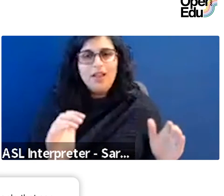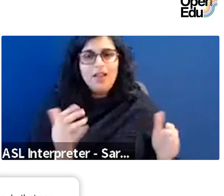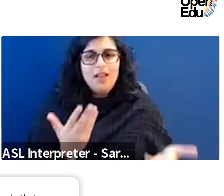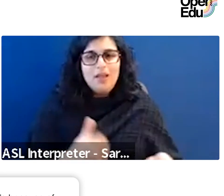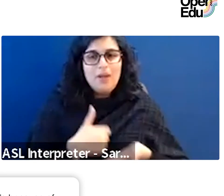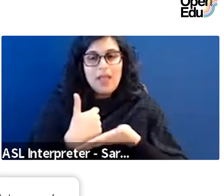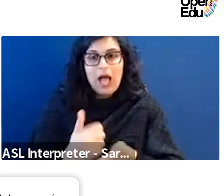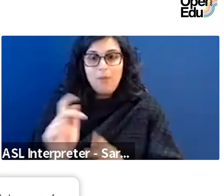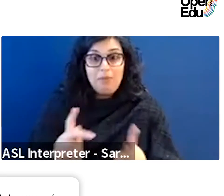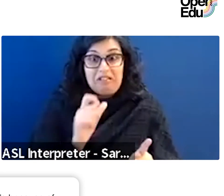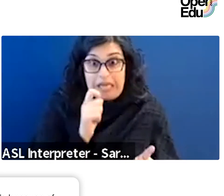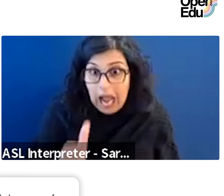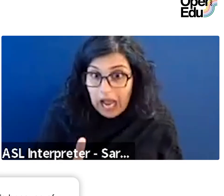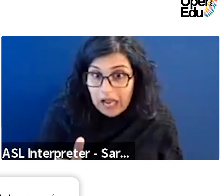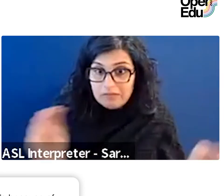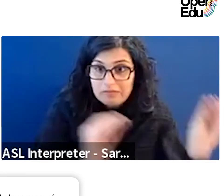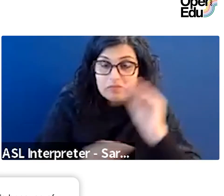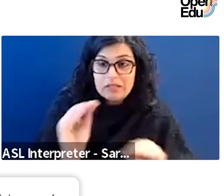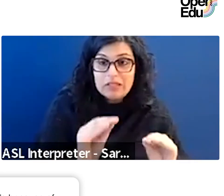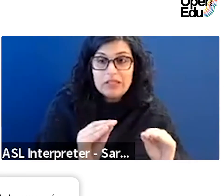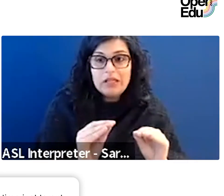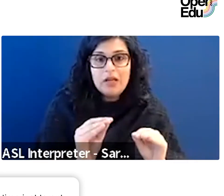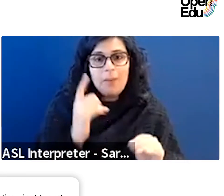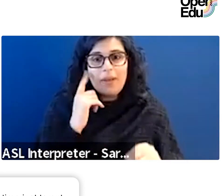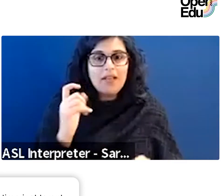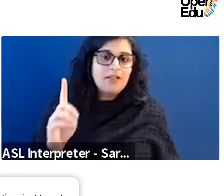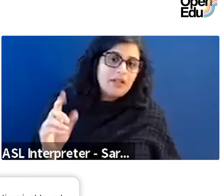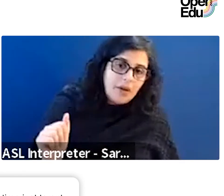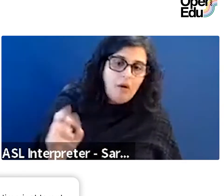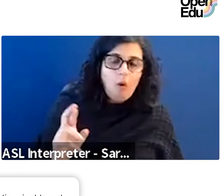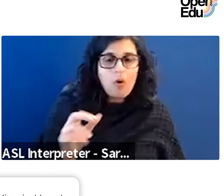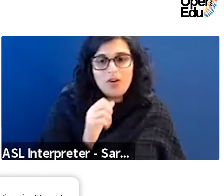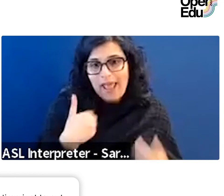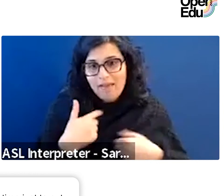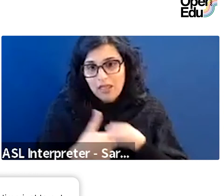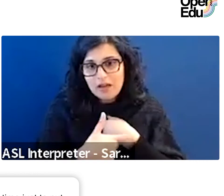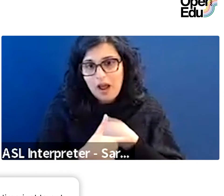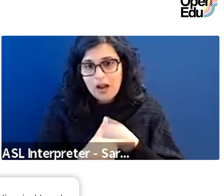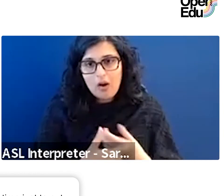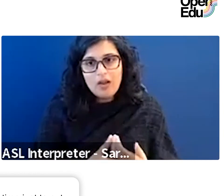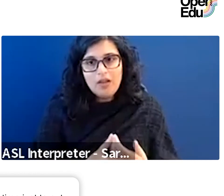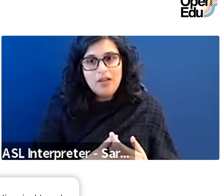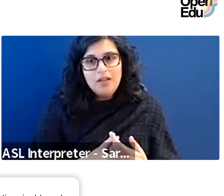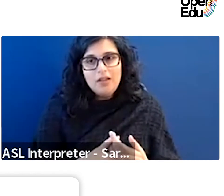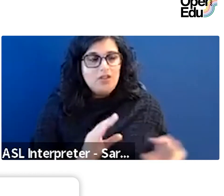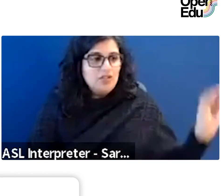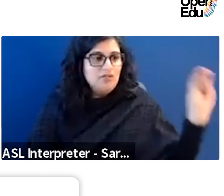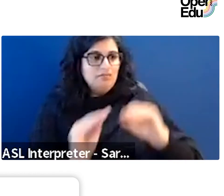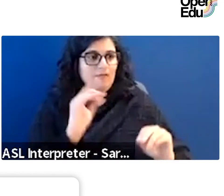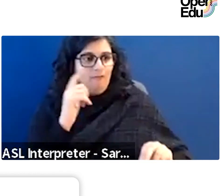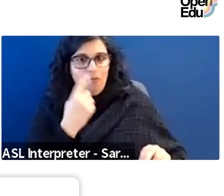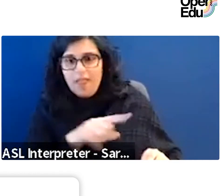them together, just where it's because of a disability or because they don't have the time, just to put together the different modules.